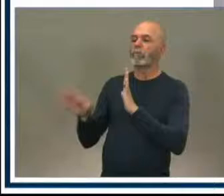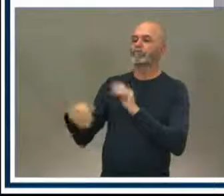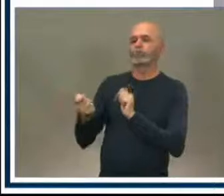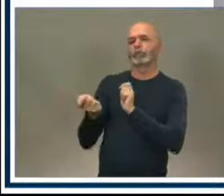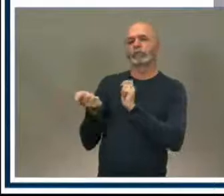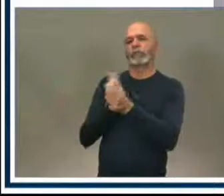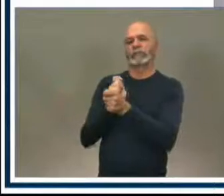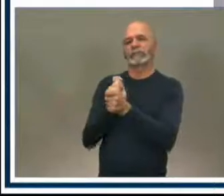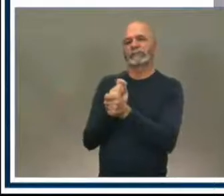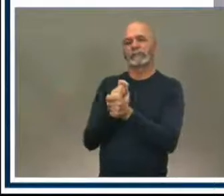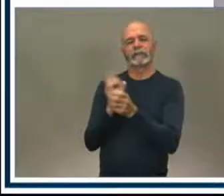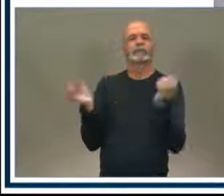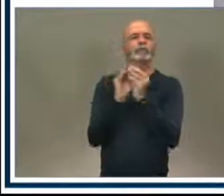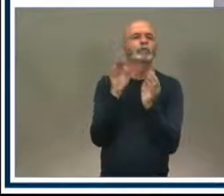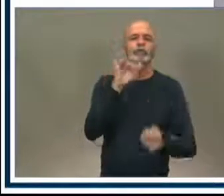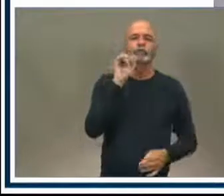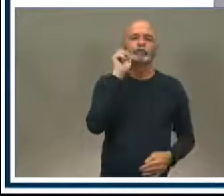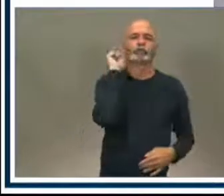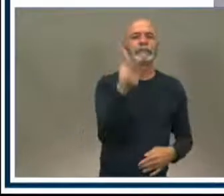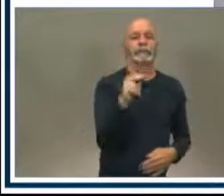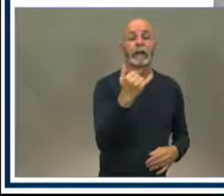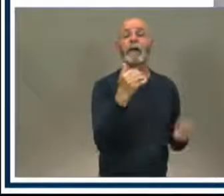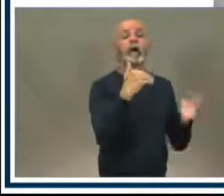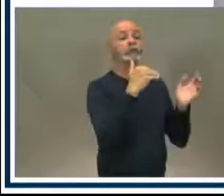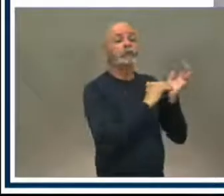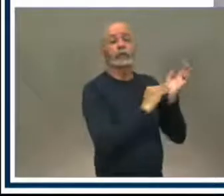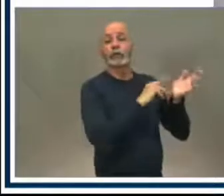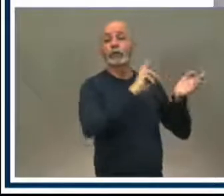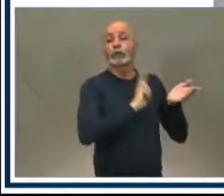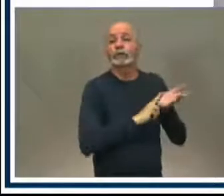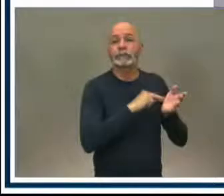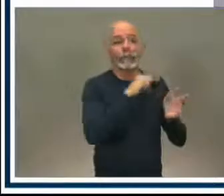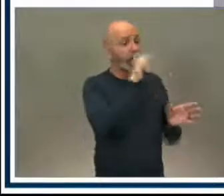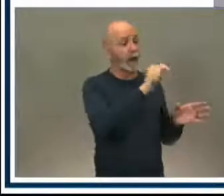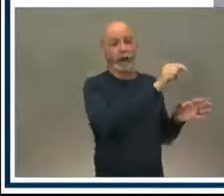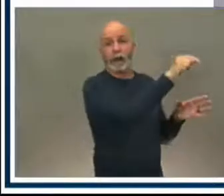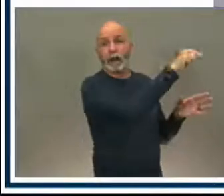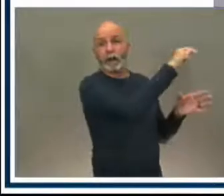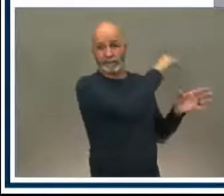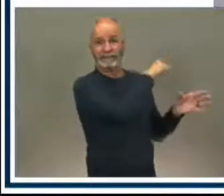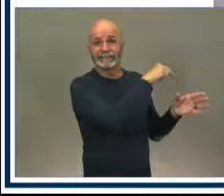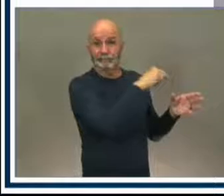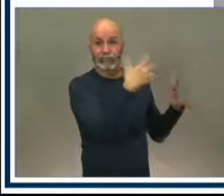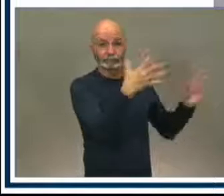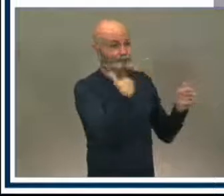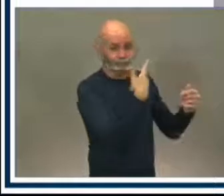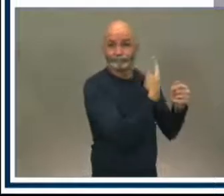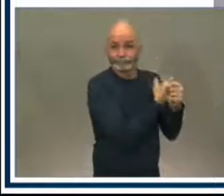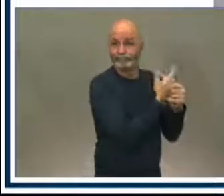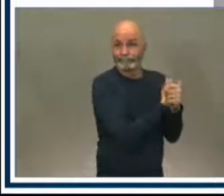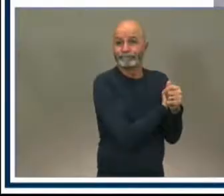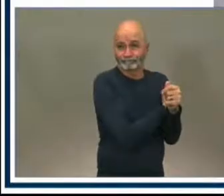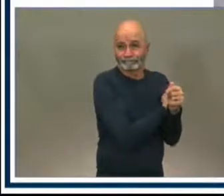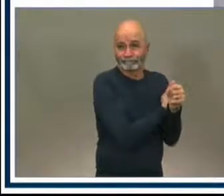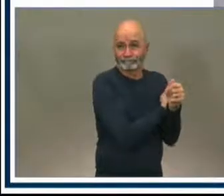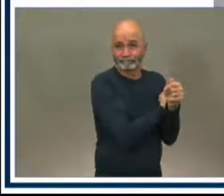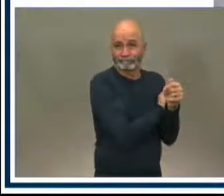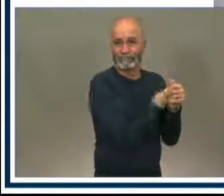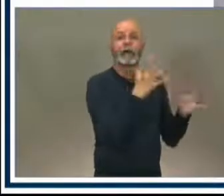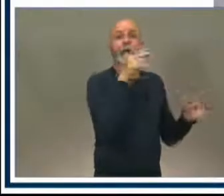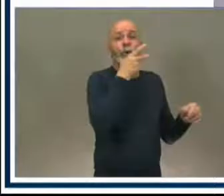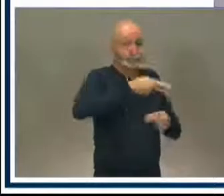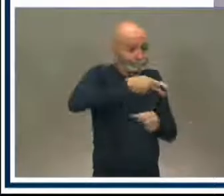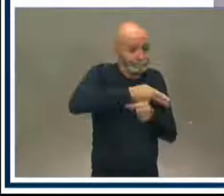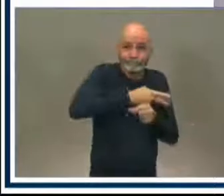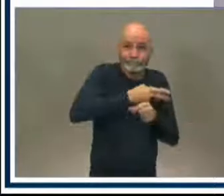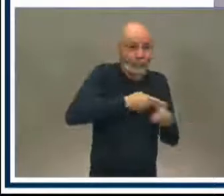lot of vaccinated healthcare workers who don't want to work with an unvaccinated person, so you'd be at risk of losing people that way. But the overriding risk